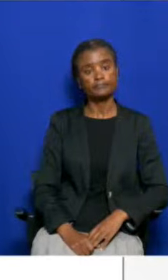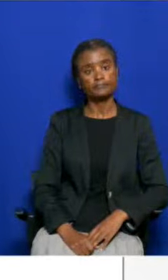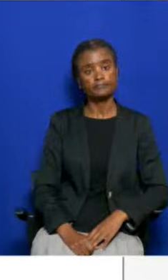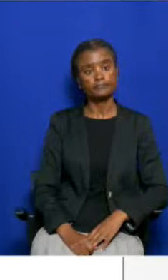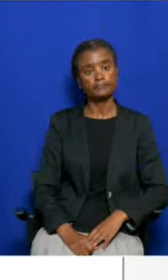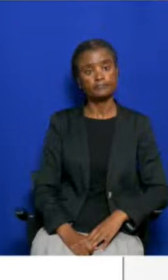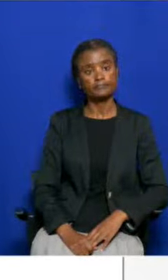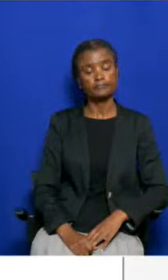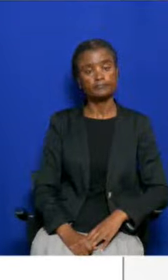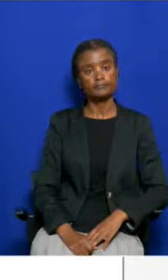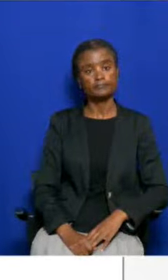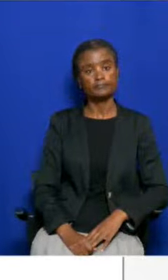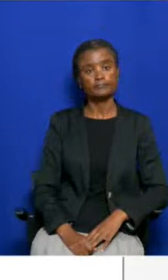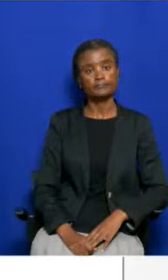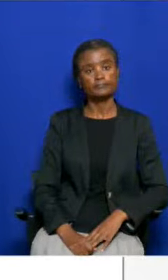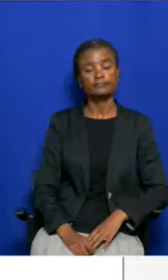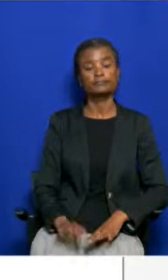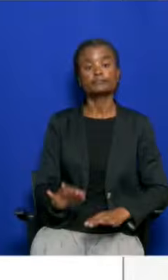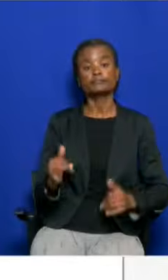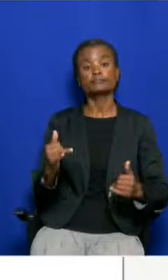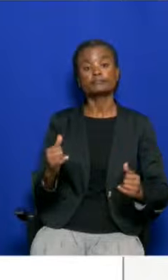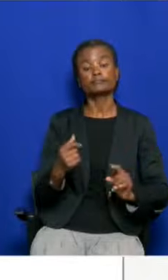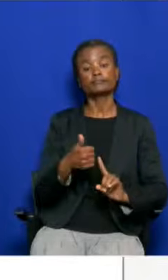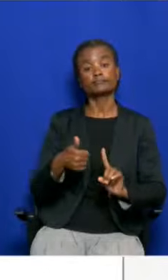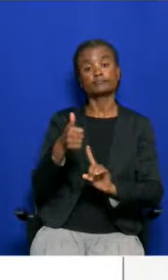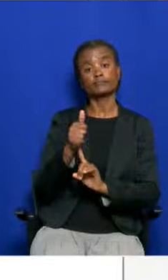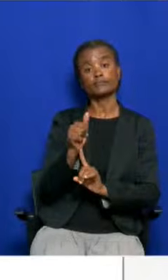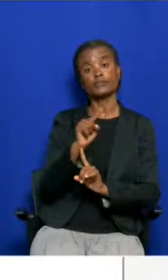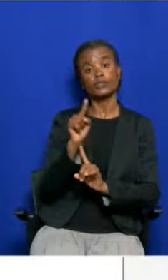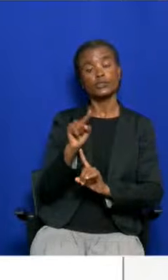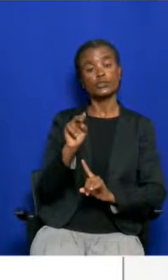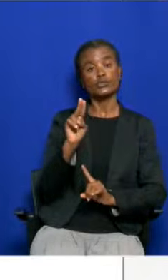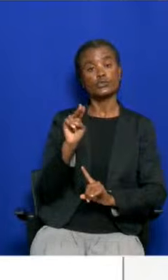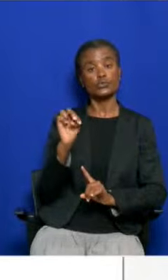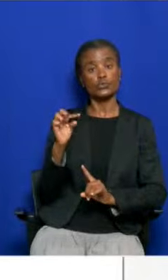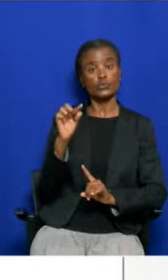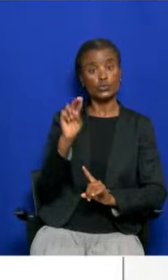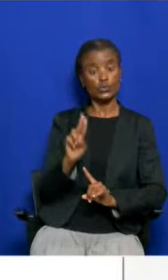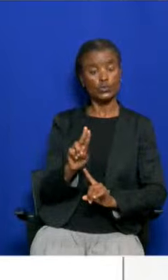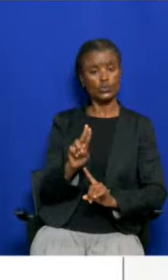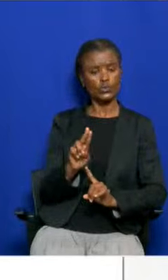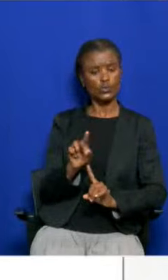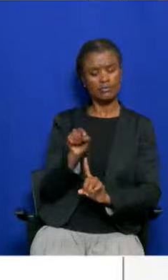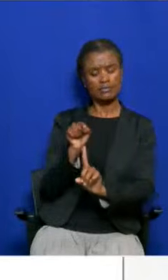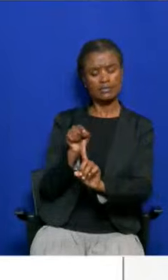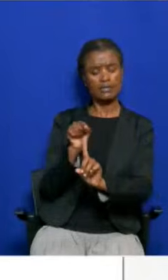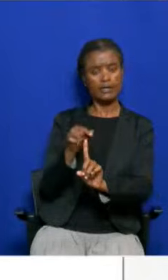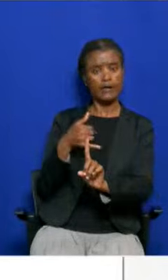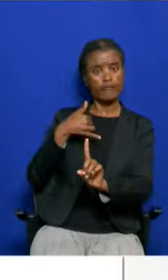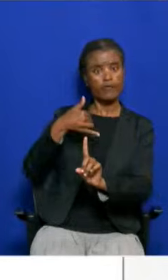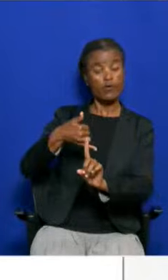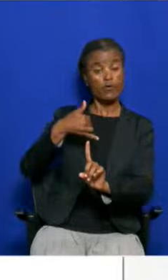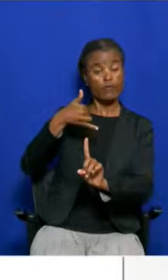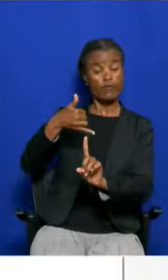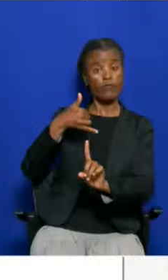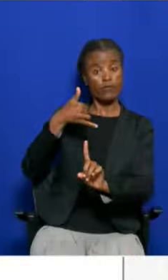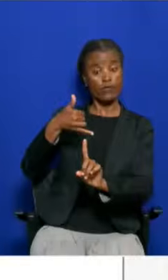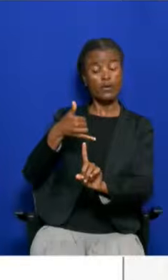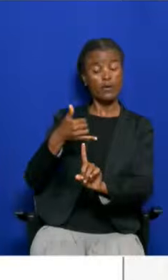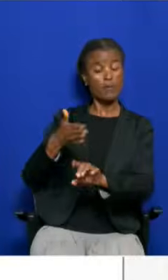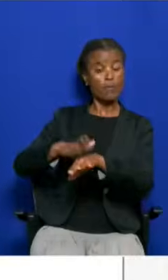Warrant Officer Zungu seems to be the only person who you called more than Mr. Mkati Mswazi on that day.